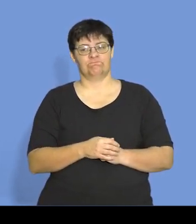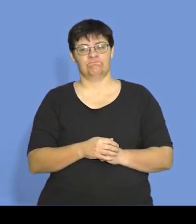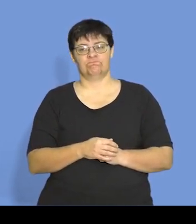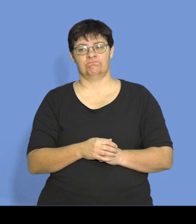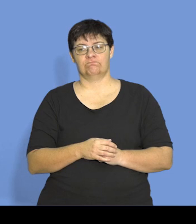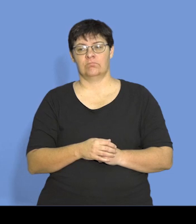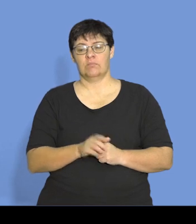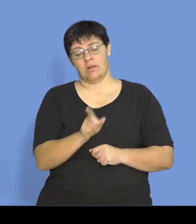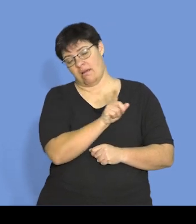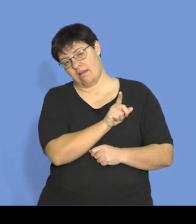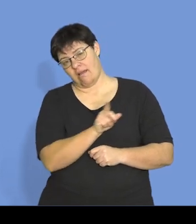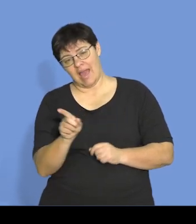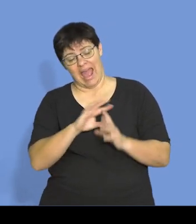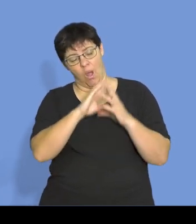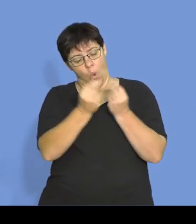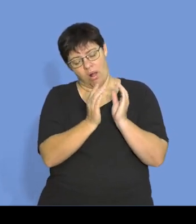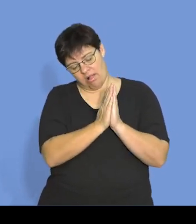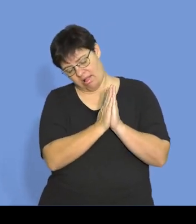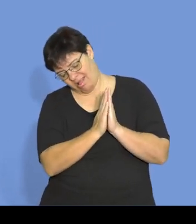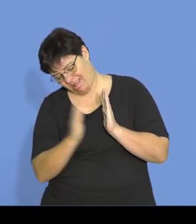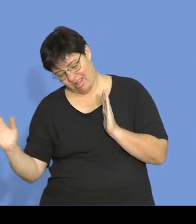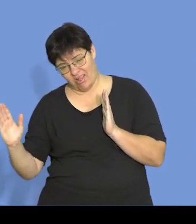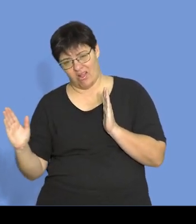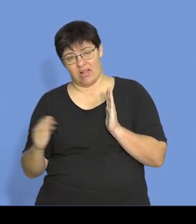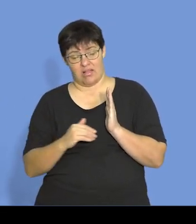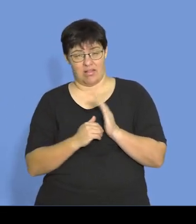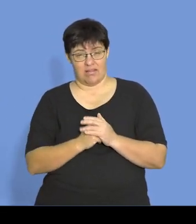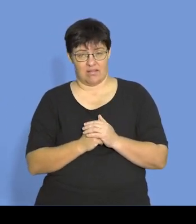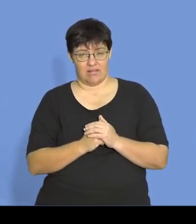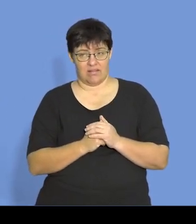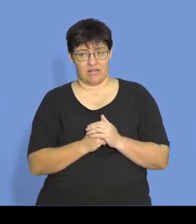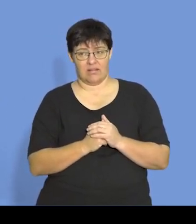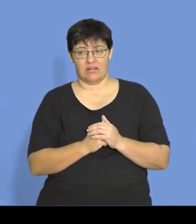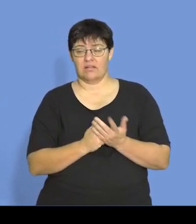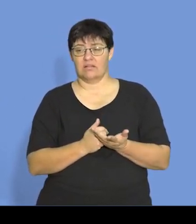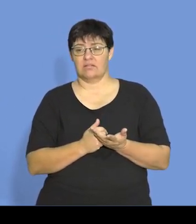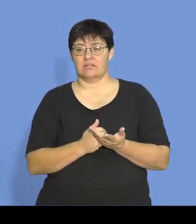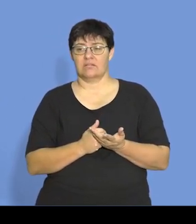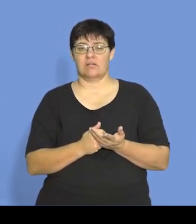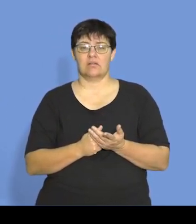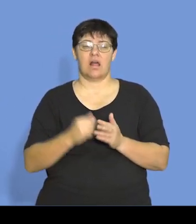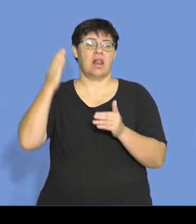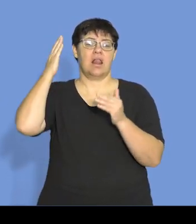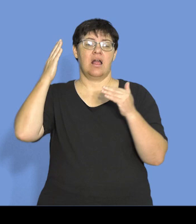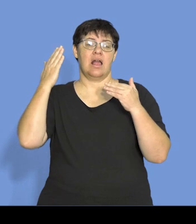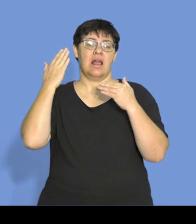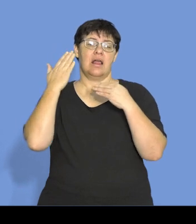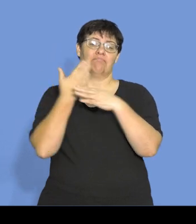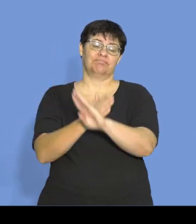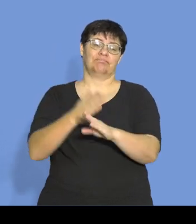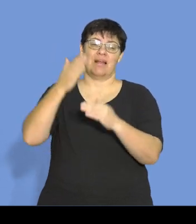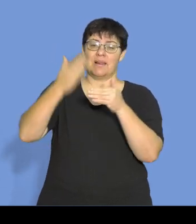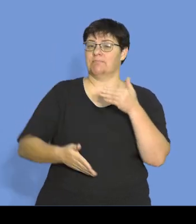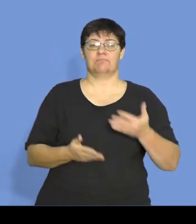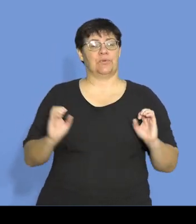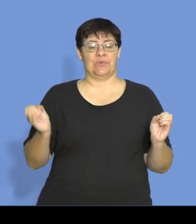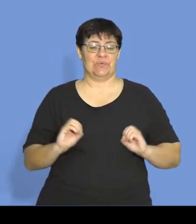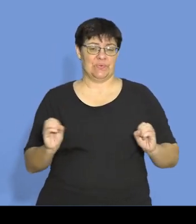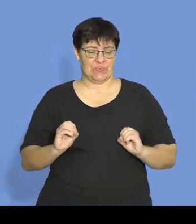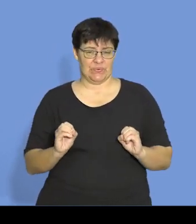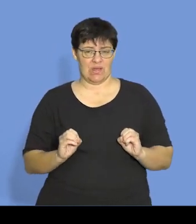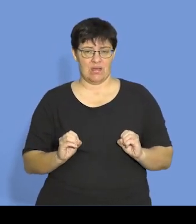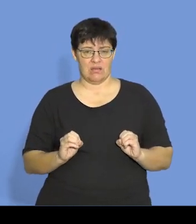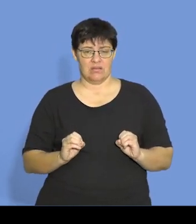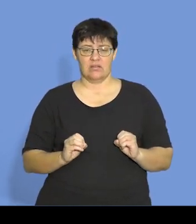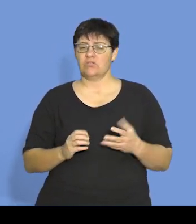right? And then I want everything that is greater than 5 without having a limit to what number